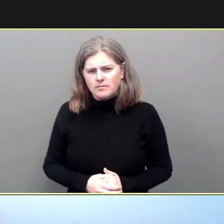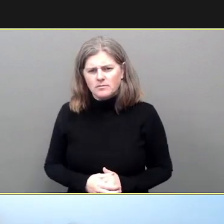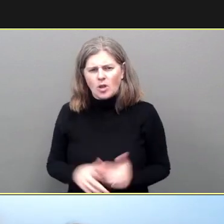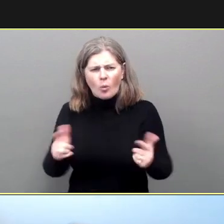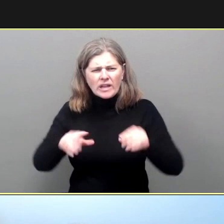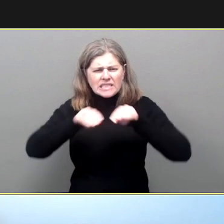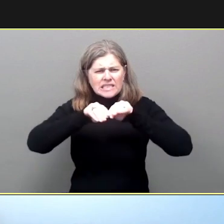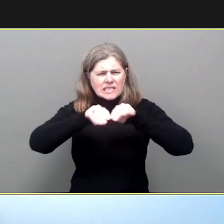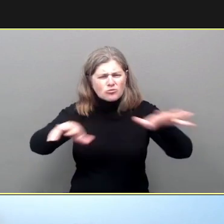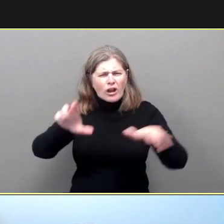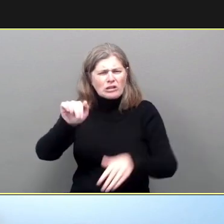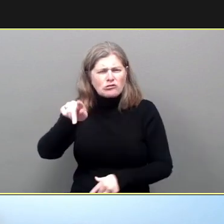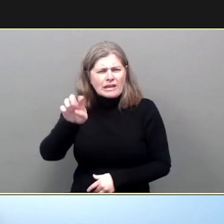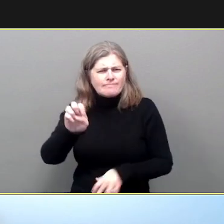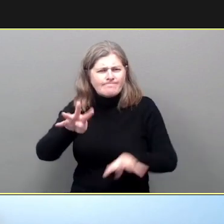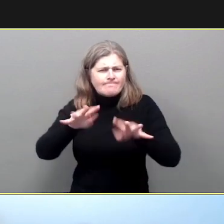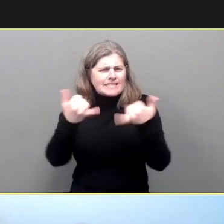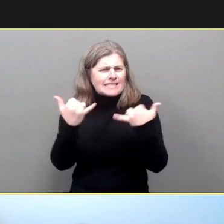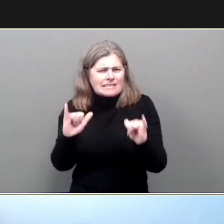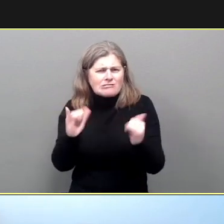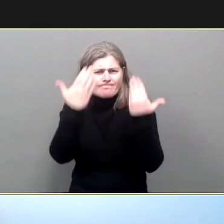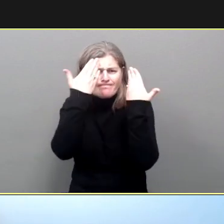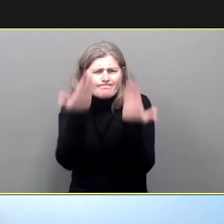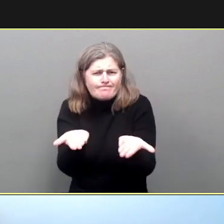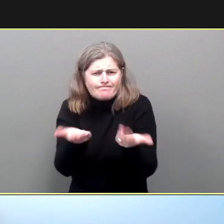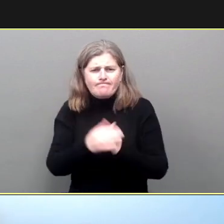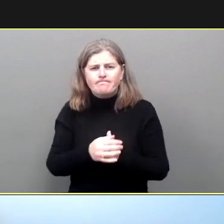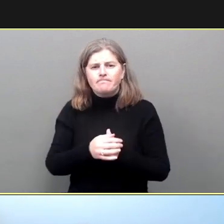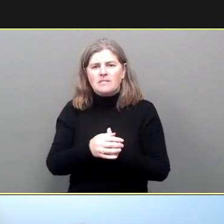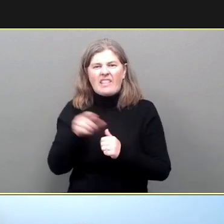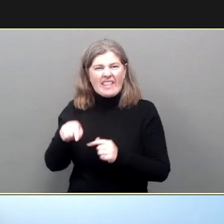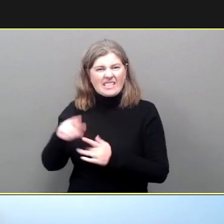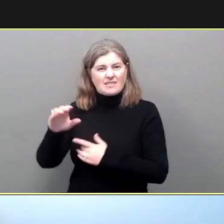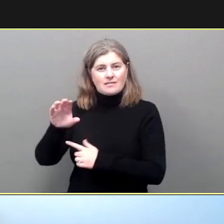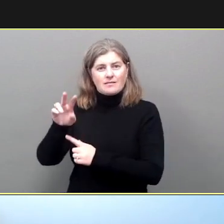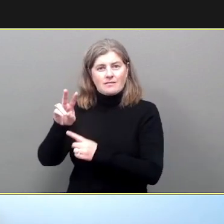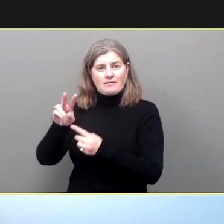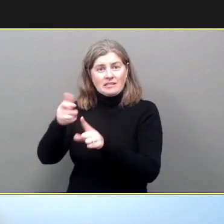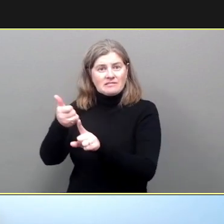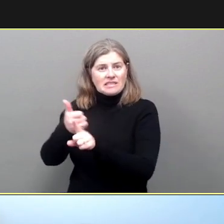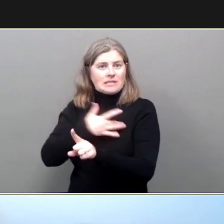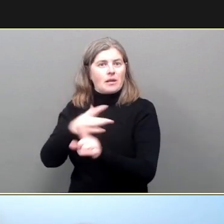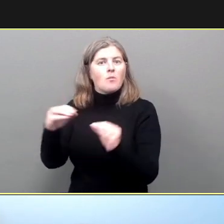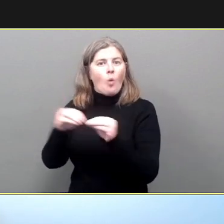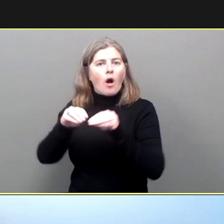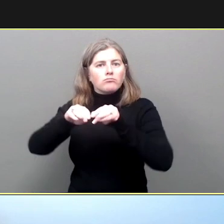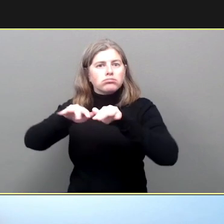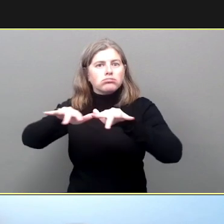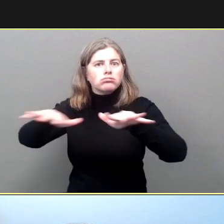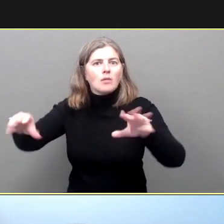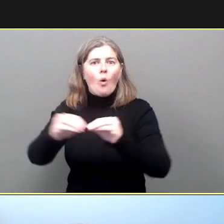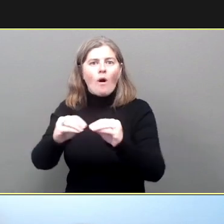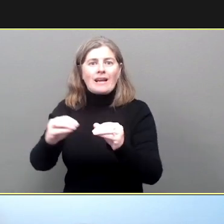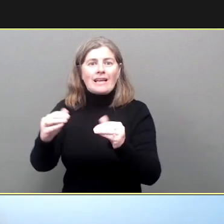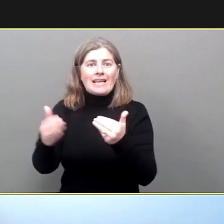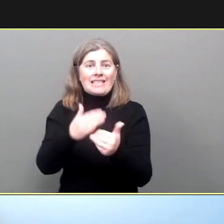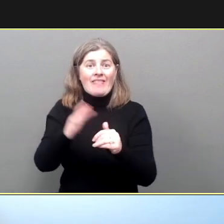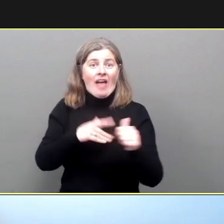rate? Still unknown. But this variant likely does spread more easily than the